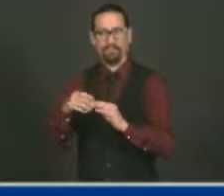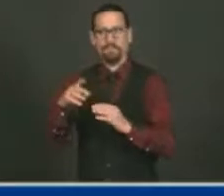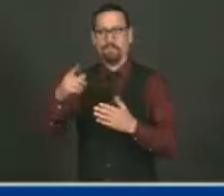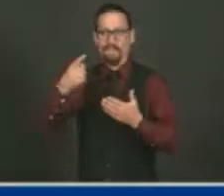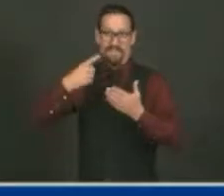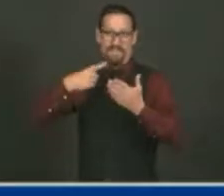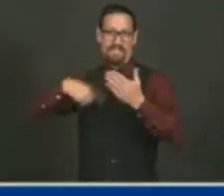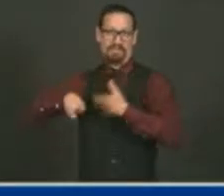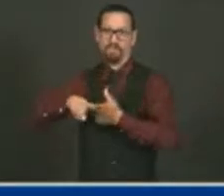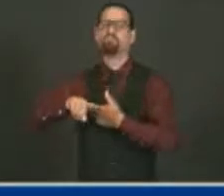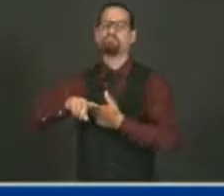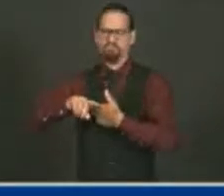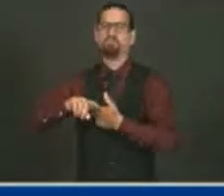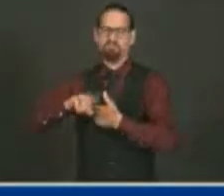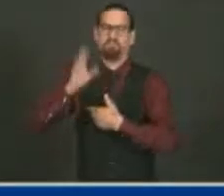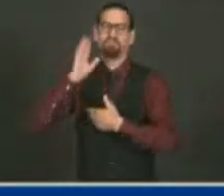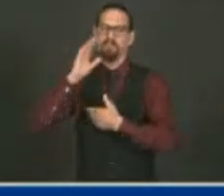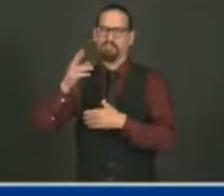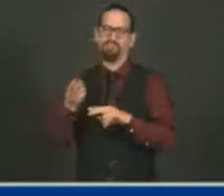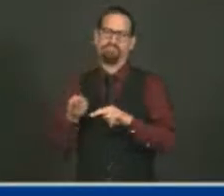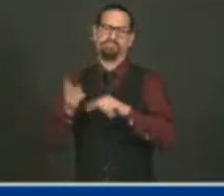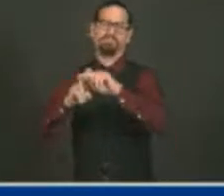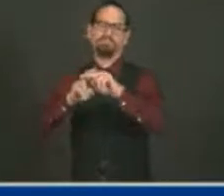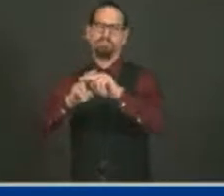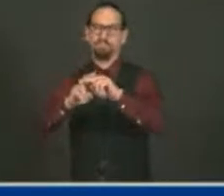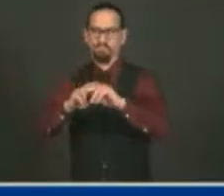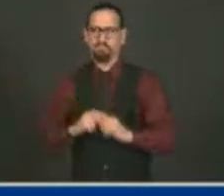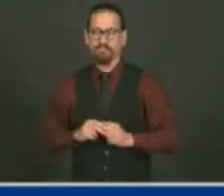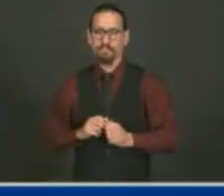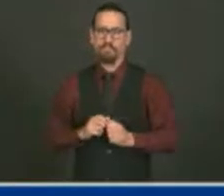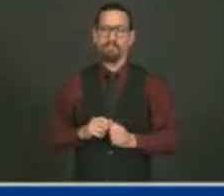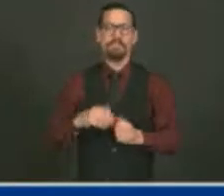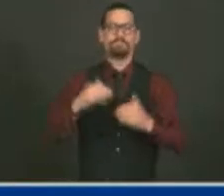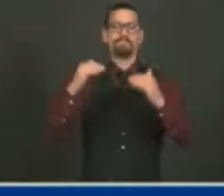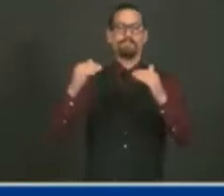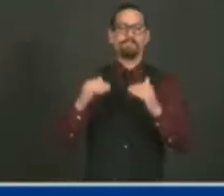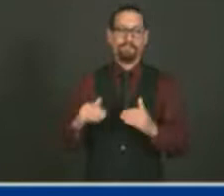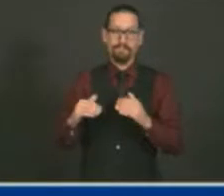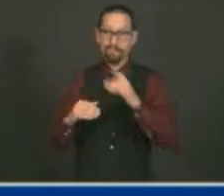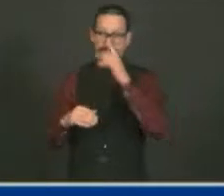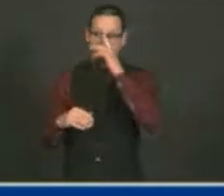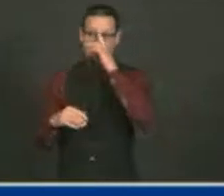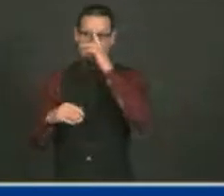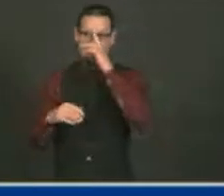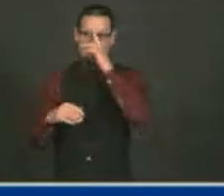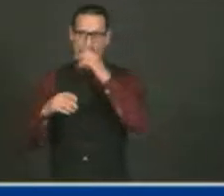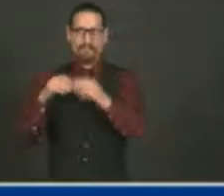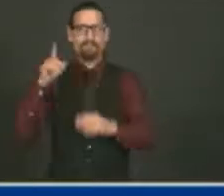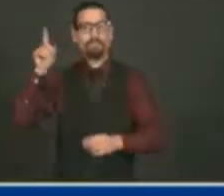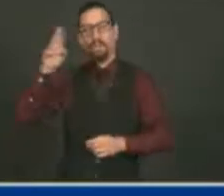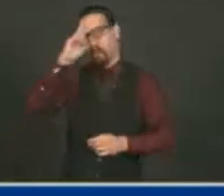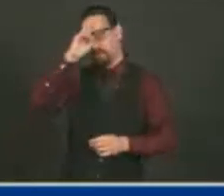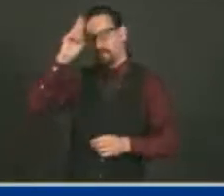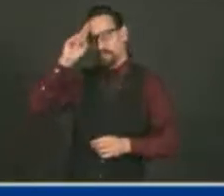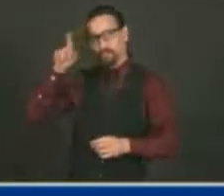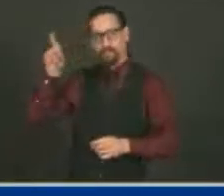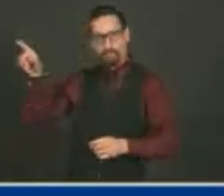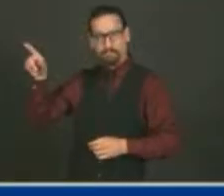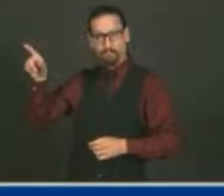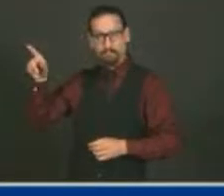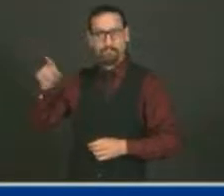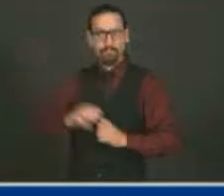Just as concerning, perhaps more concerning, we're also seeing a big jump in new hospitalizations.